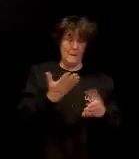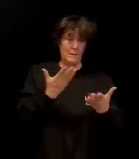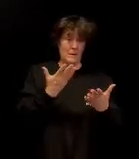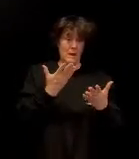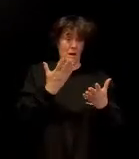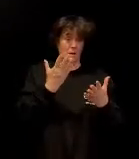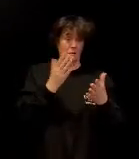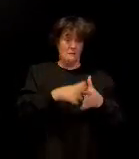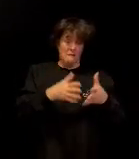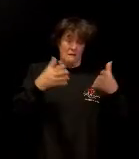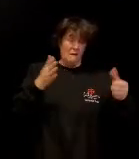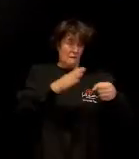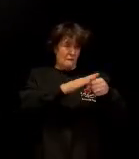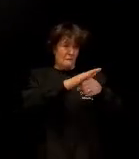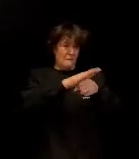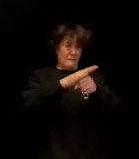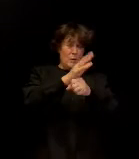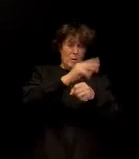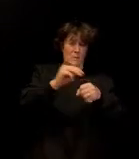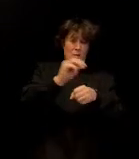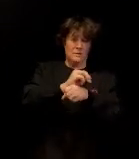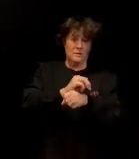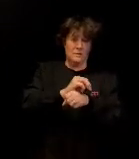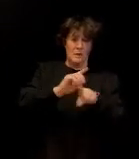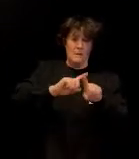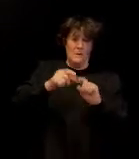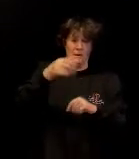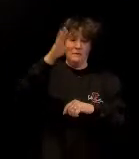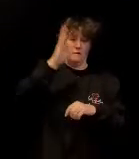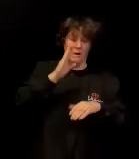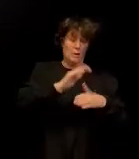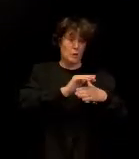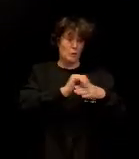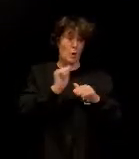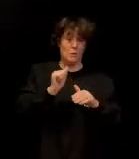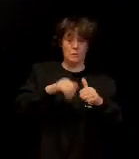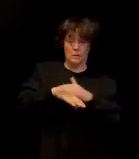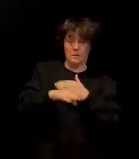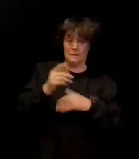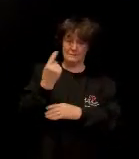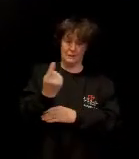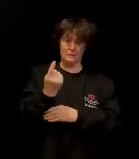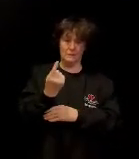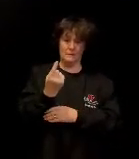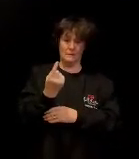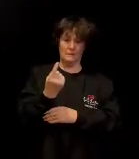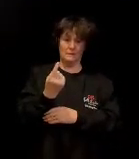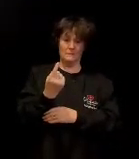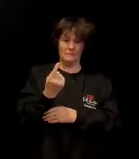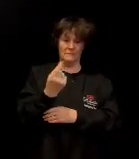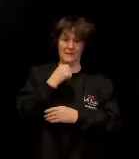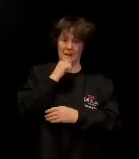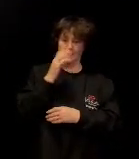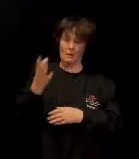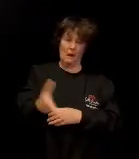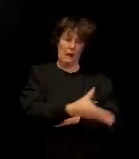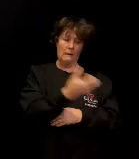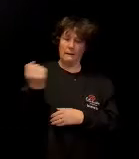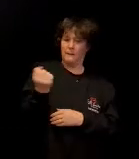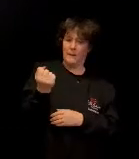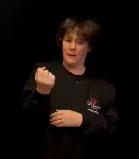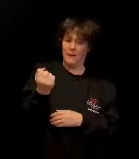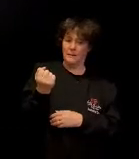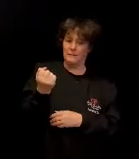ministry gift, whatever it may be, but if God has called you to something, He doesn't take it back.